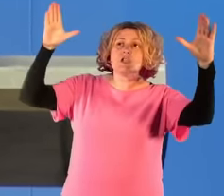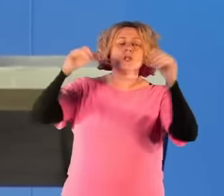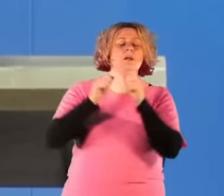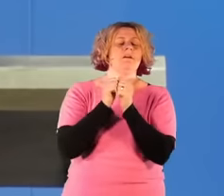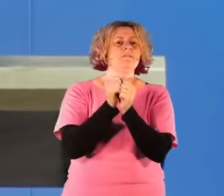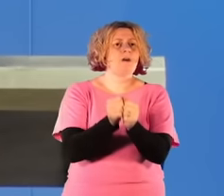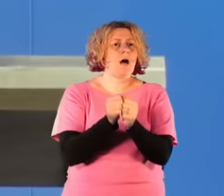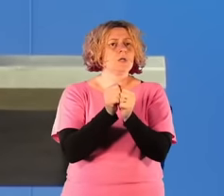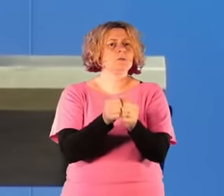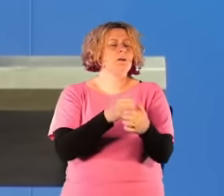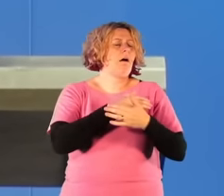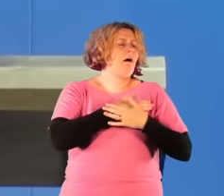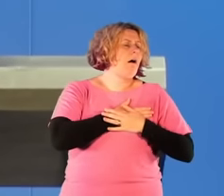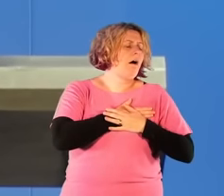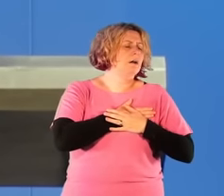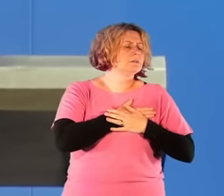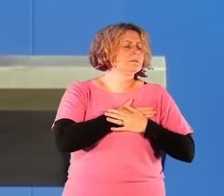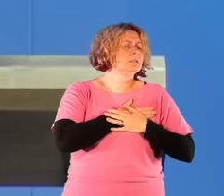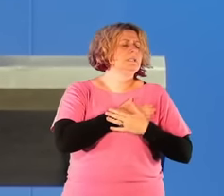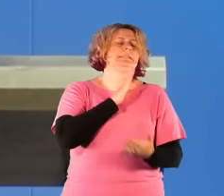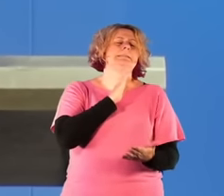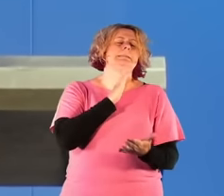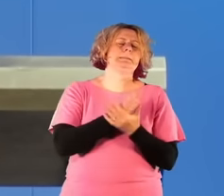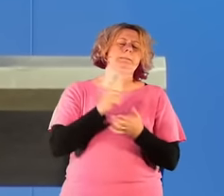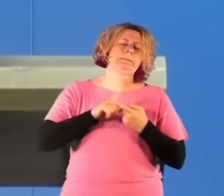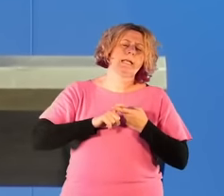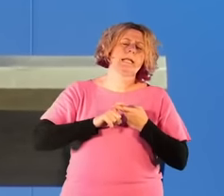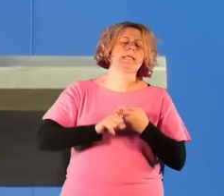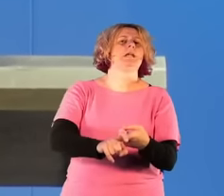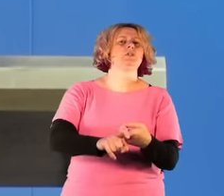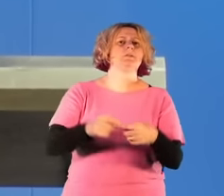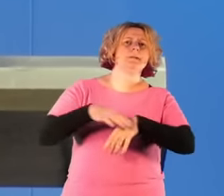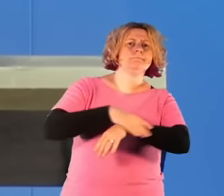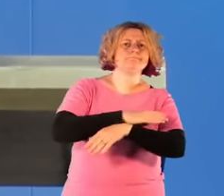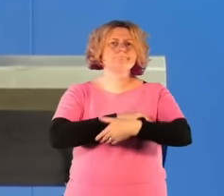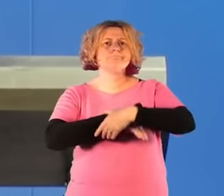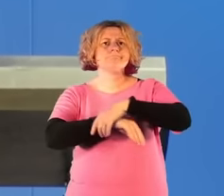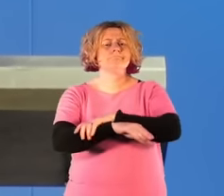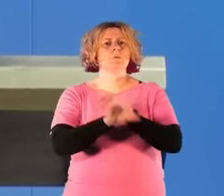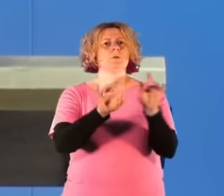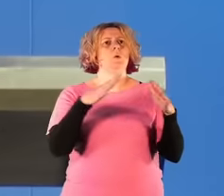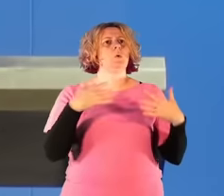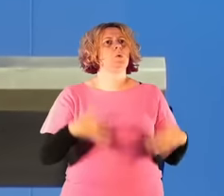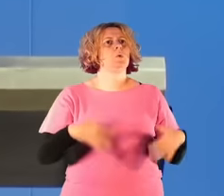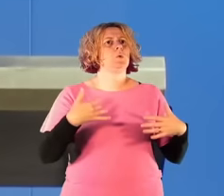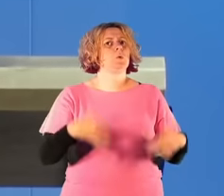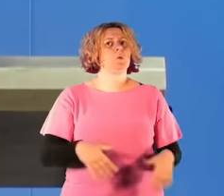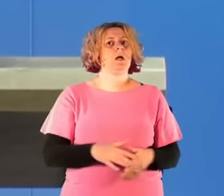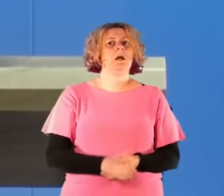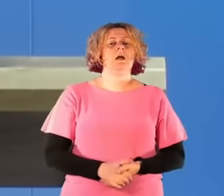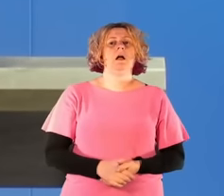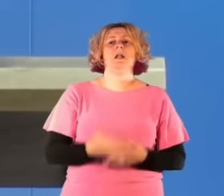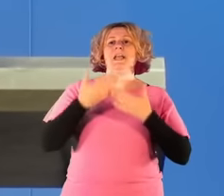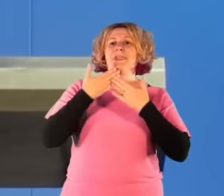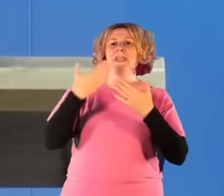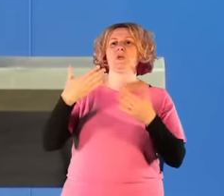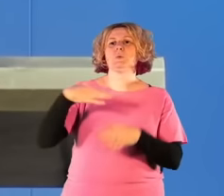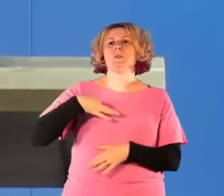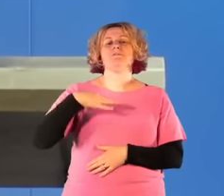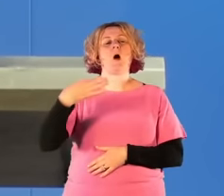the dedication, the thoroughness is extraordinary to see. And a huge thank you to volunteers. It takes something like